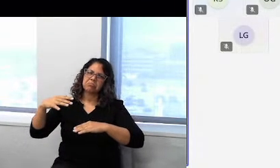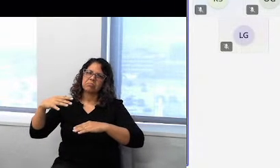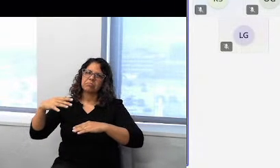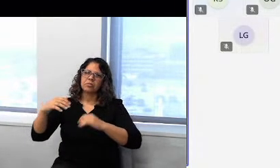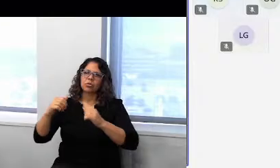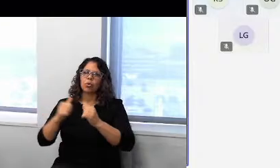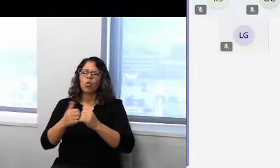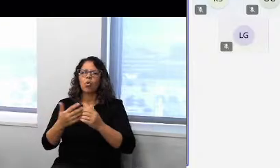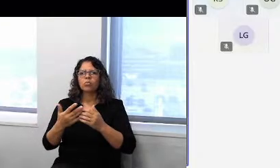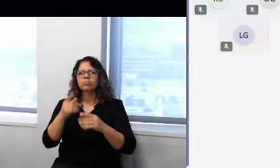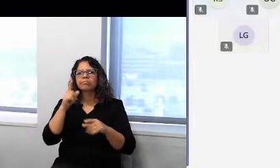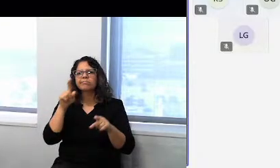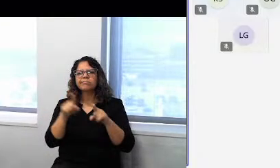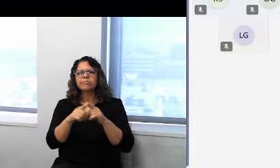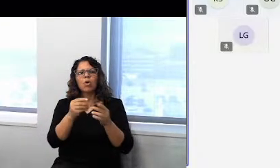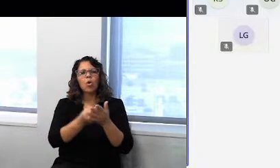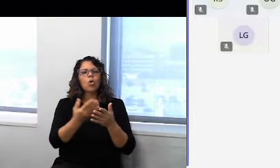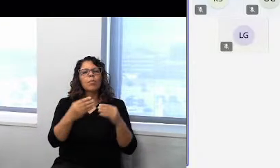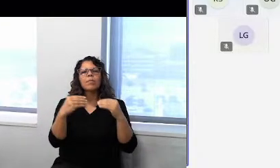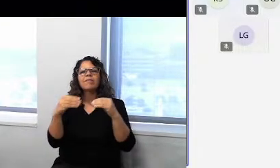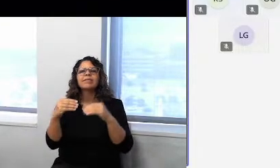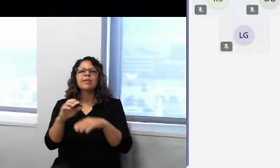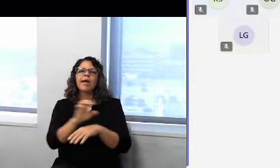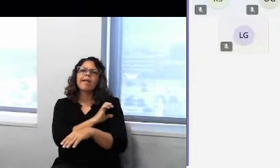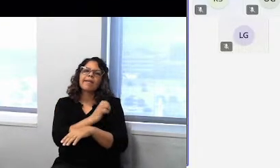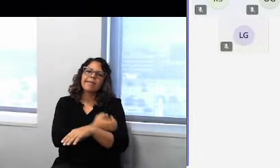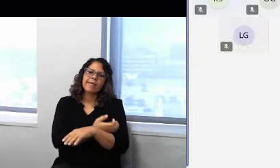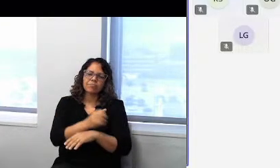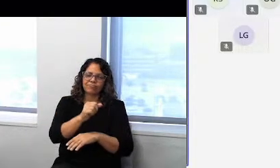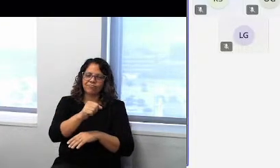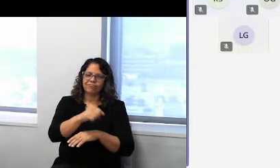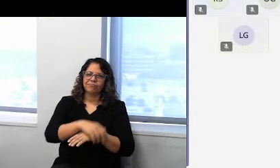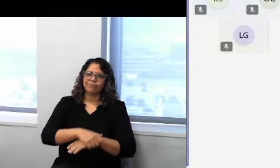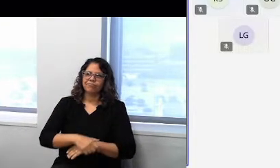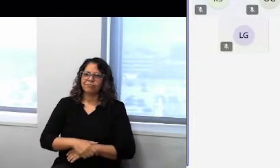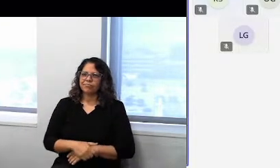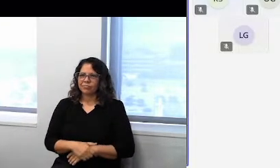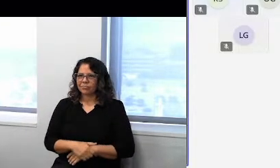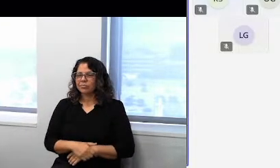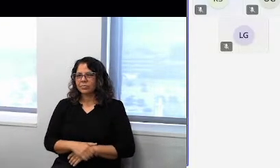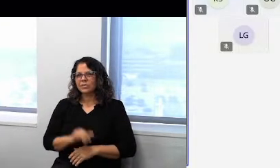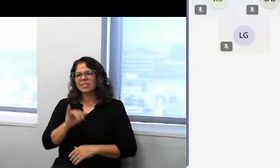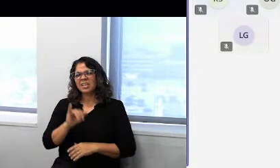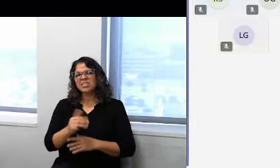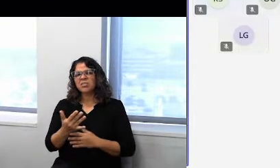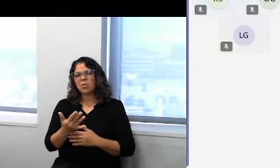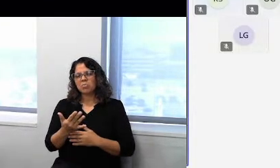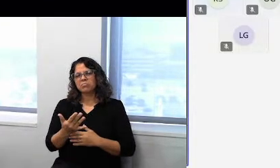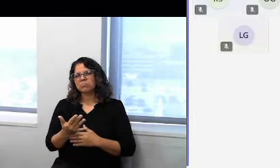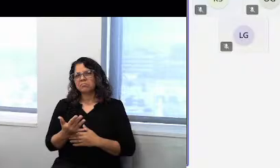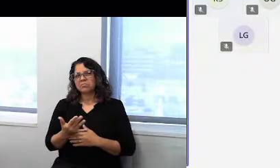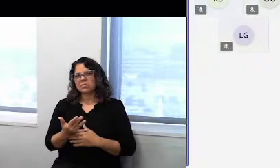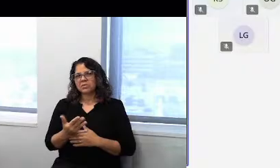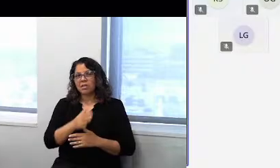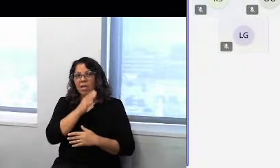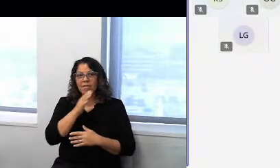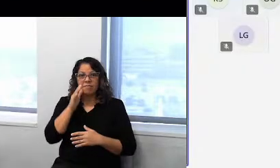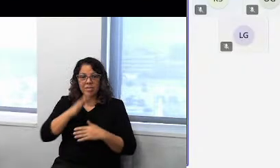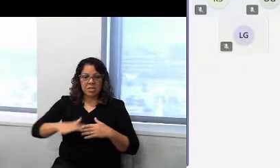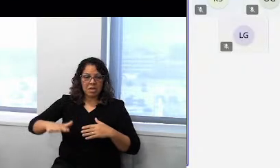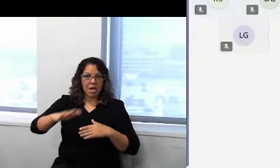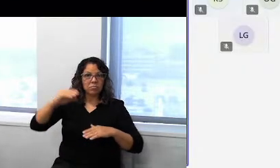PPA, is that what you said? Yeah, purchase power agreement, yes, for the record. Yes. So basically, the solar farm sells its output or some part of its output to PREPA.